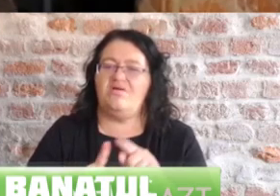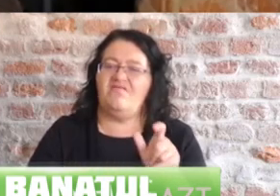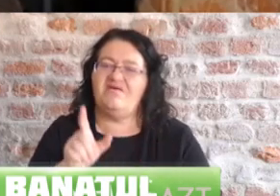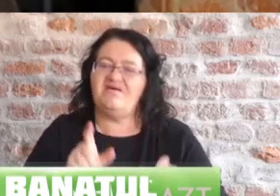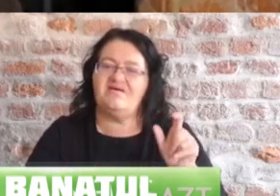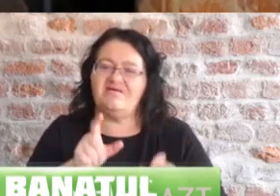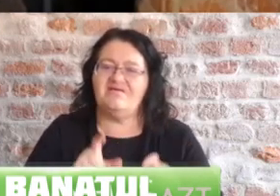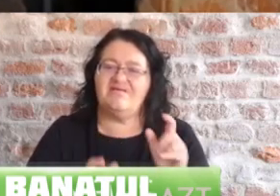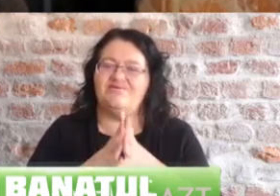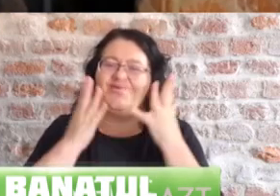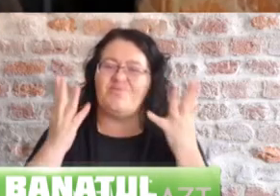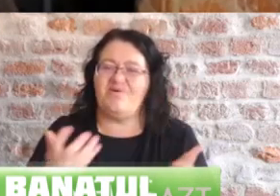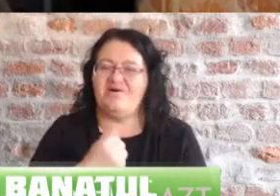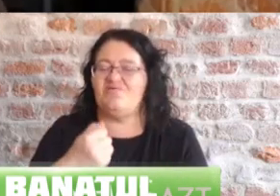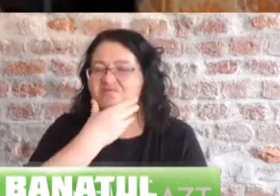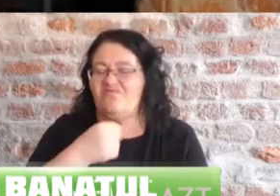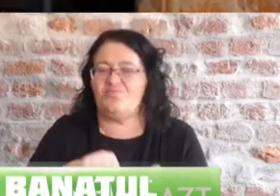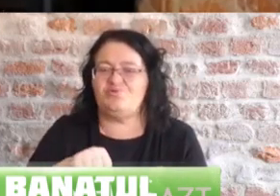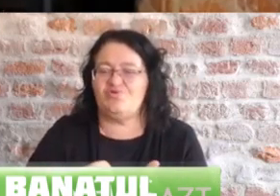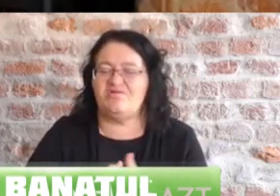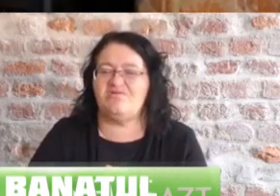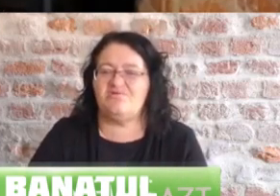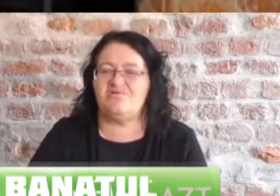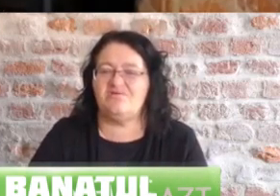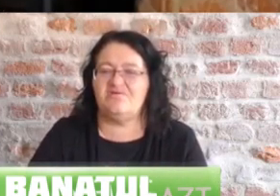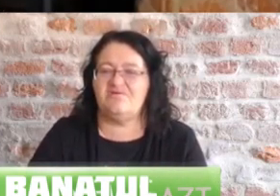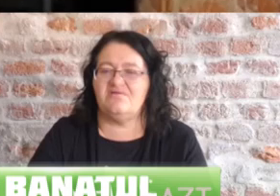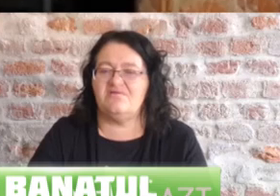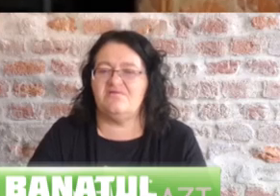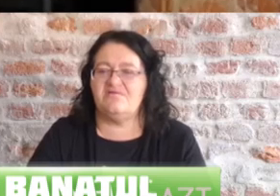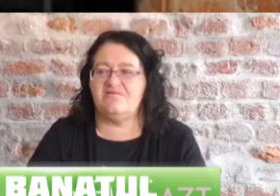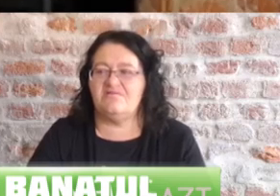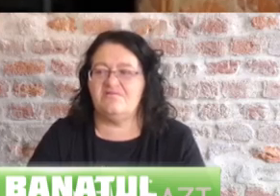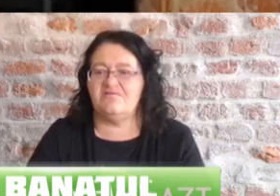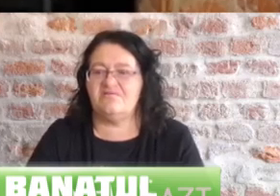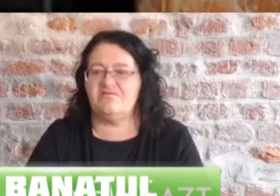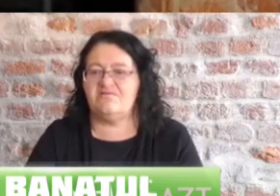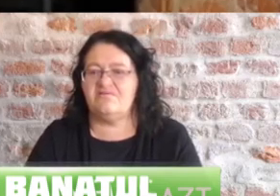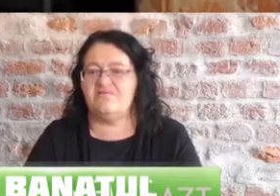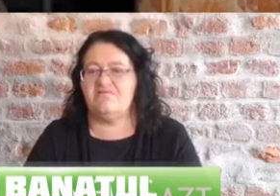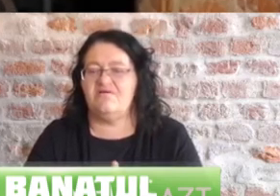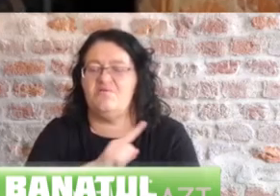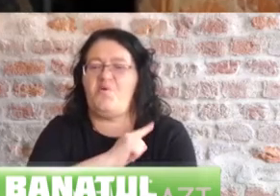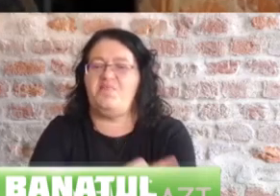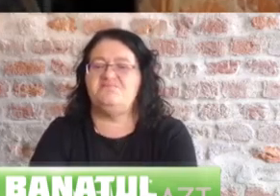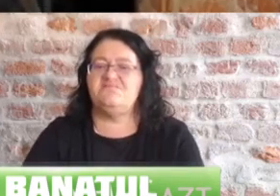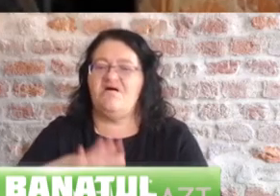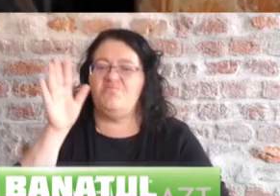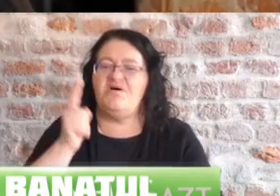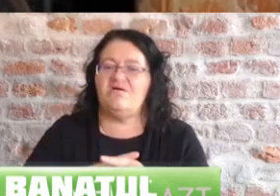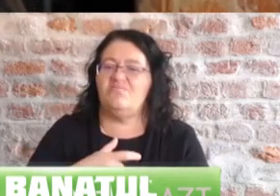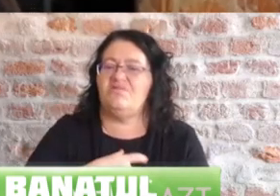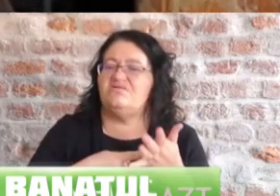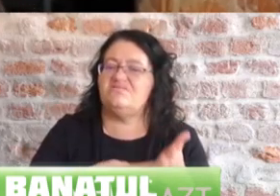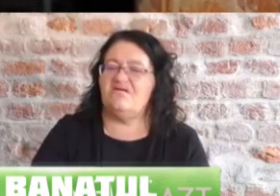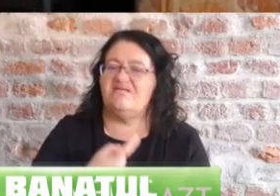have discussed a lot about this concept. But although it has great spatial potential, the square lacks of